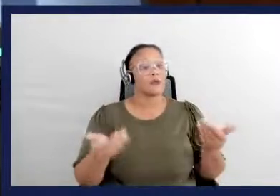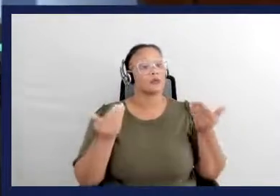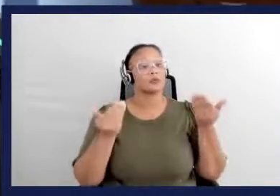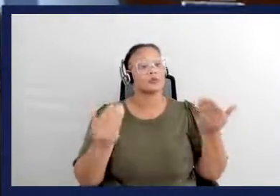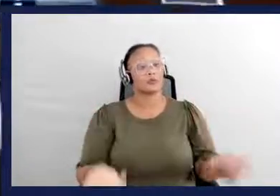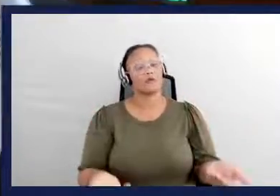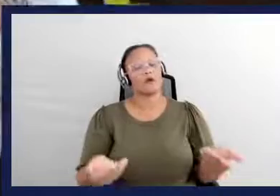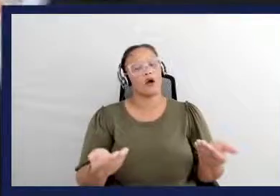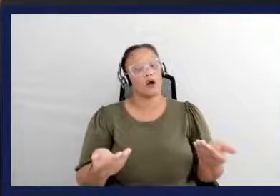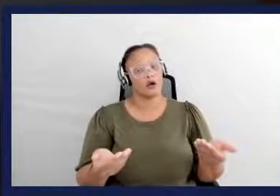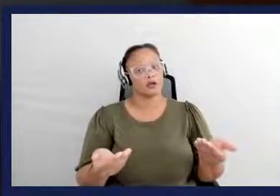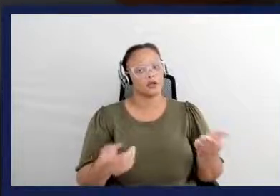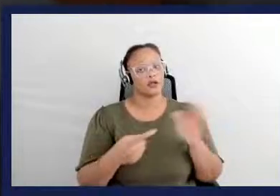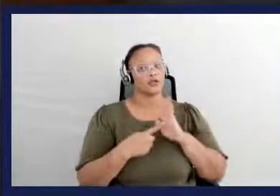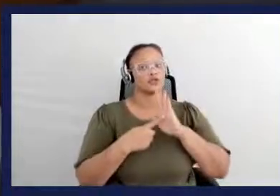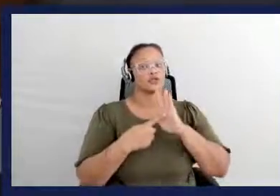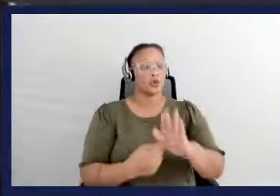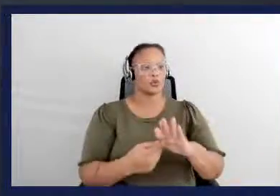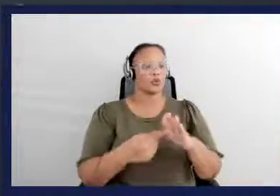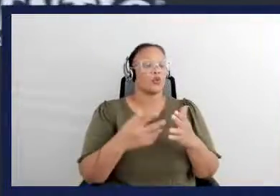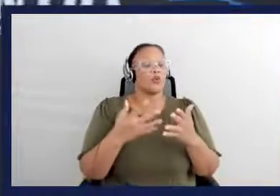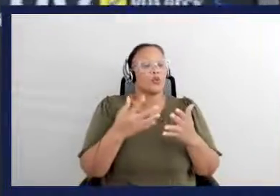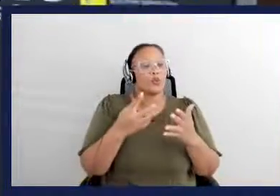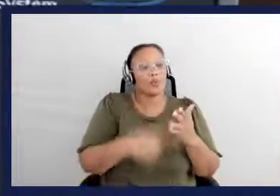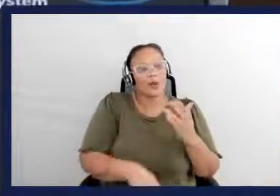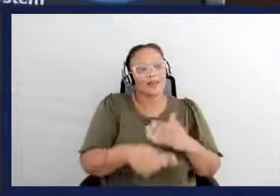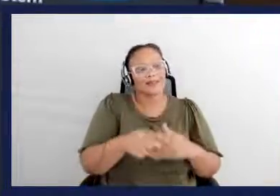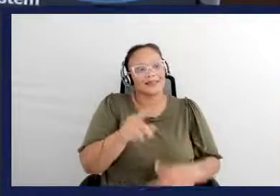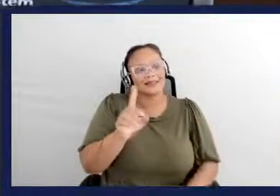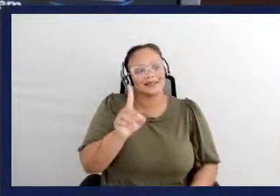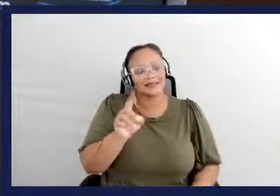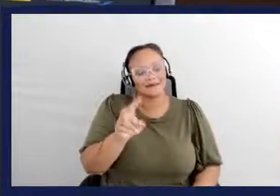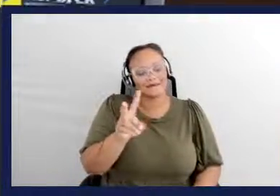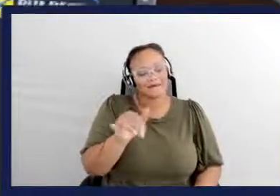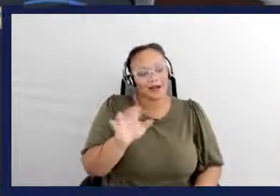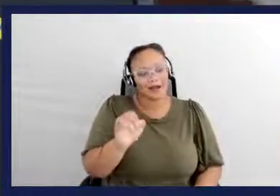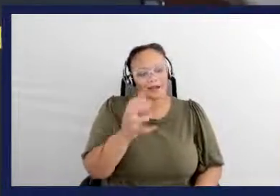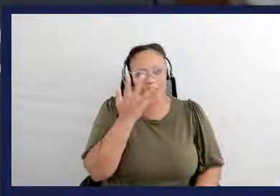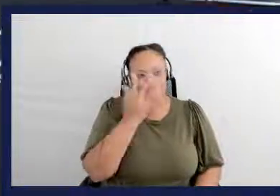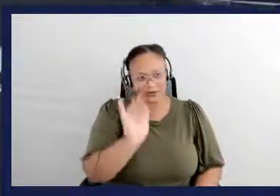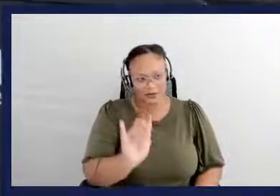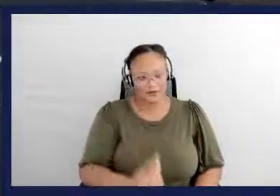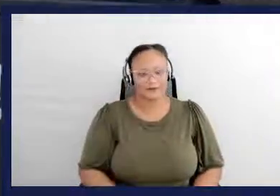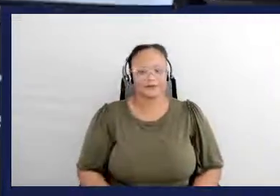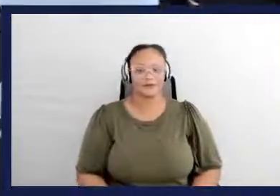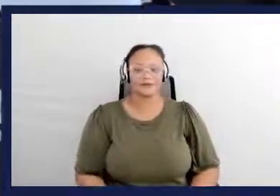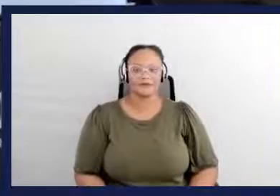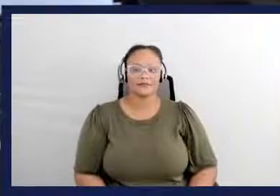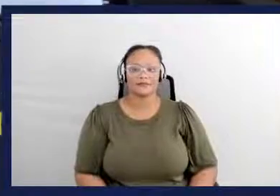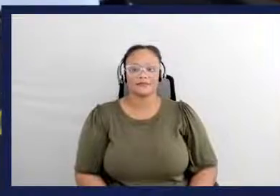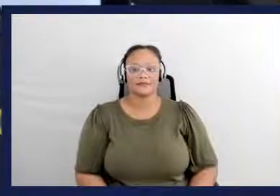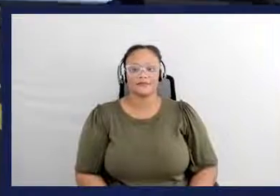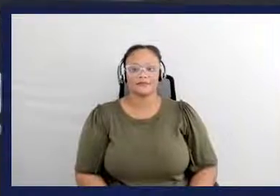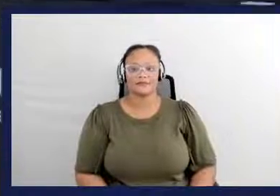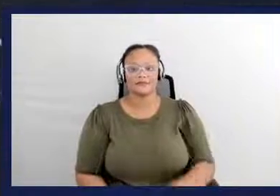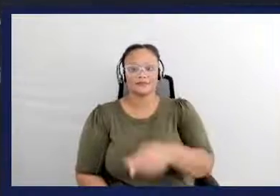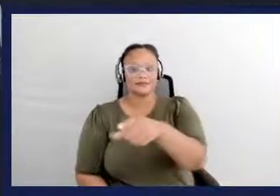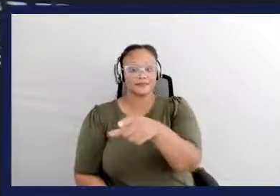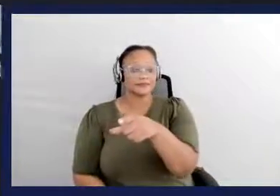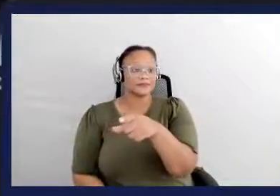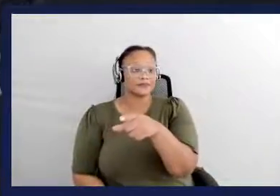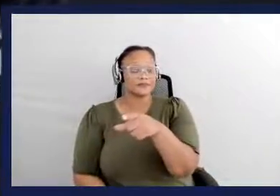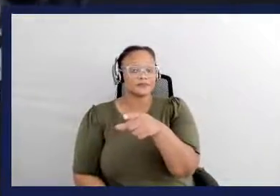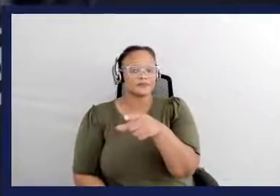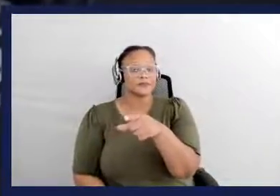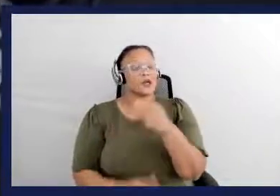actually demonstrating the accessible voting device itself. So these would be the materials that would be printed if a voter wanted to use